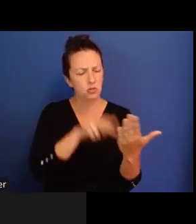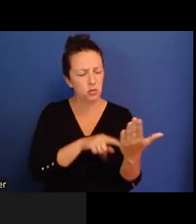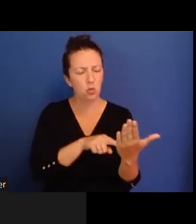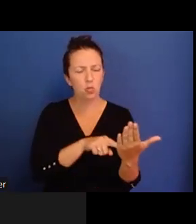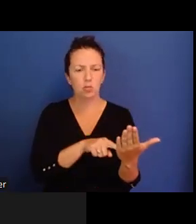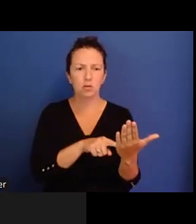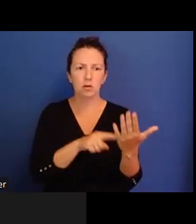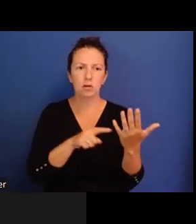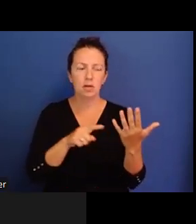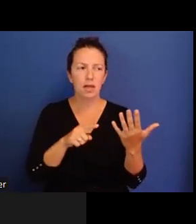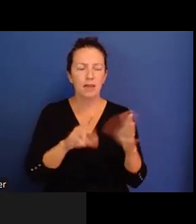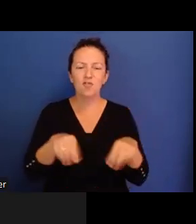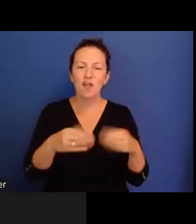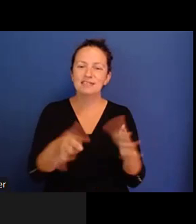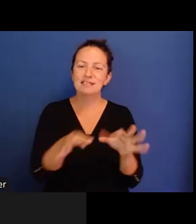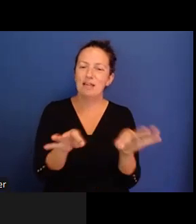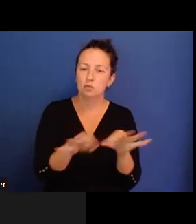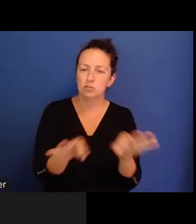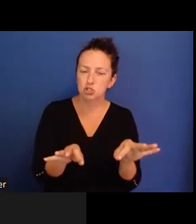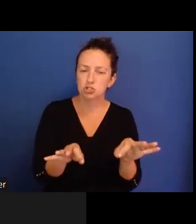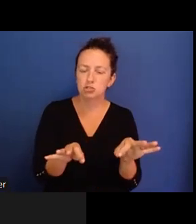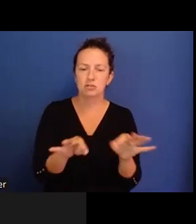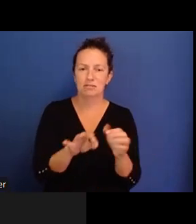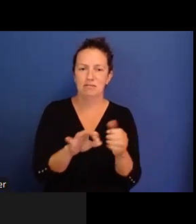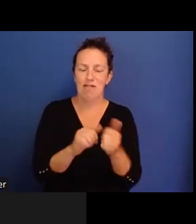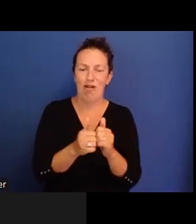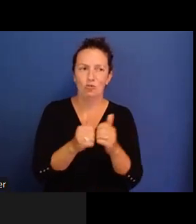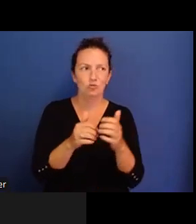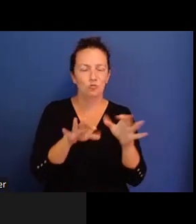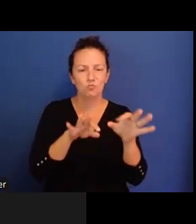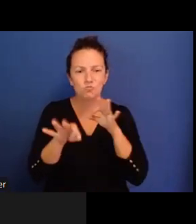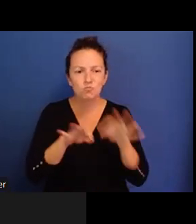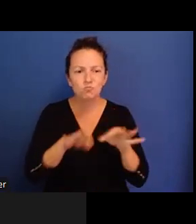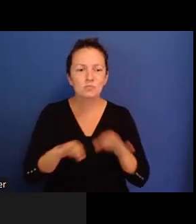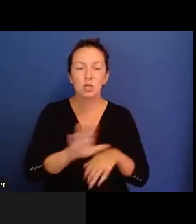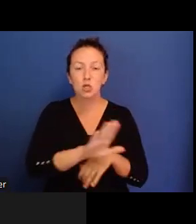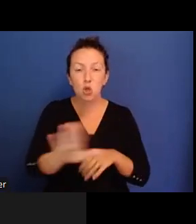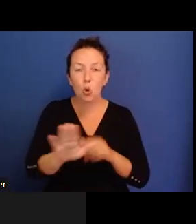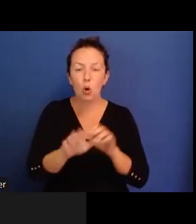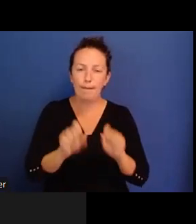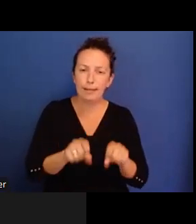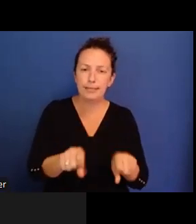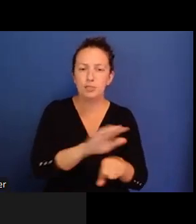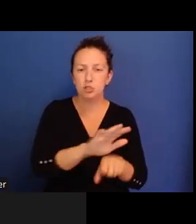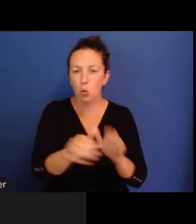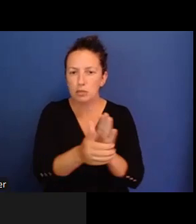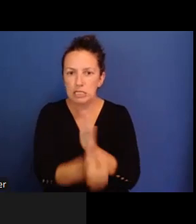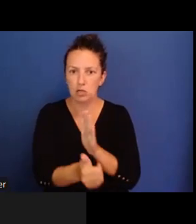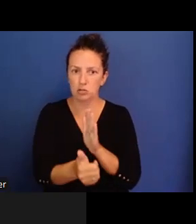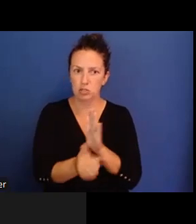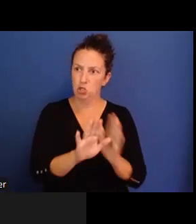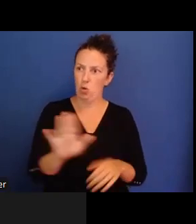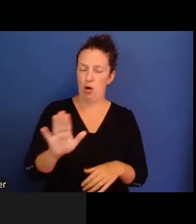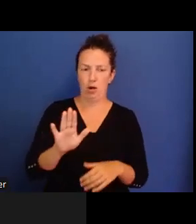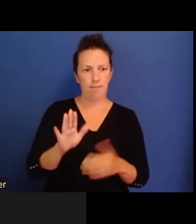ways of talking about your abilities and what you can bring to a workplace. And this